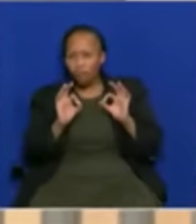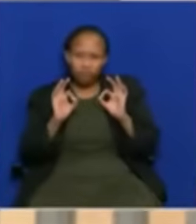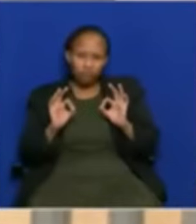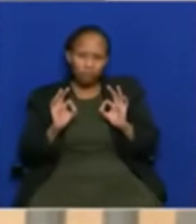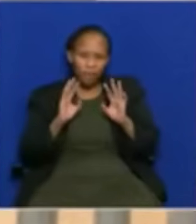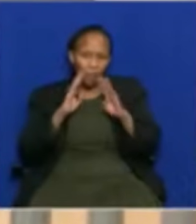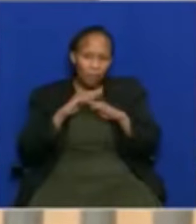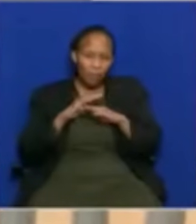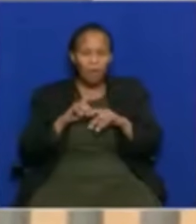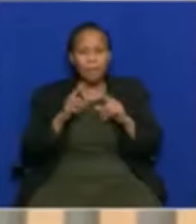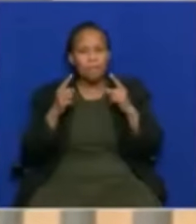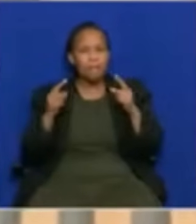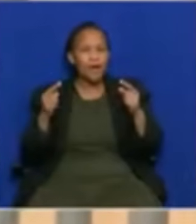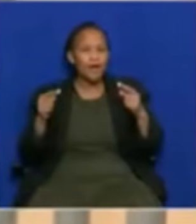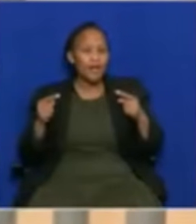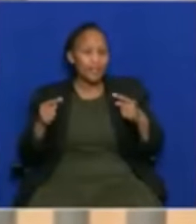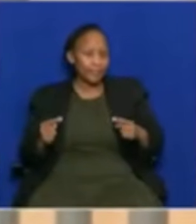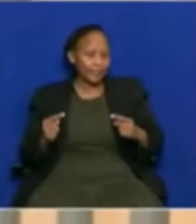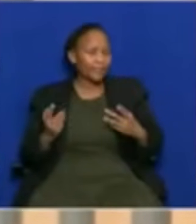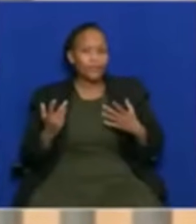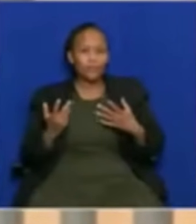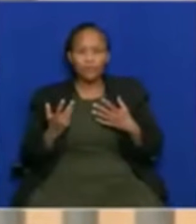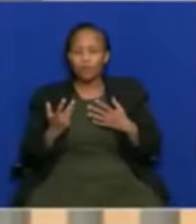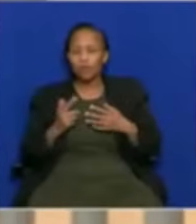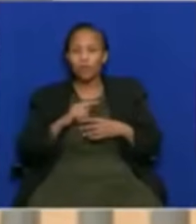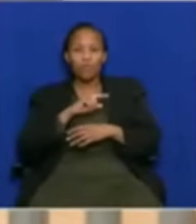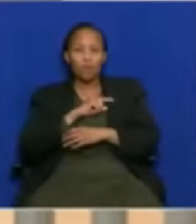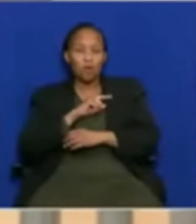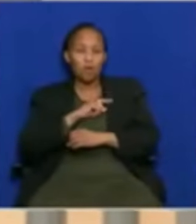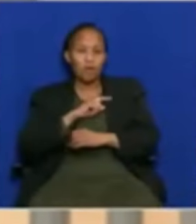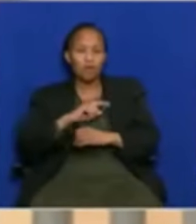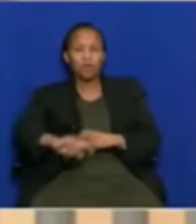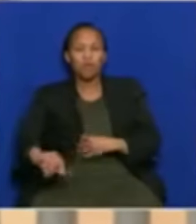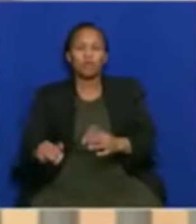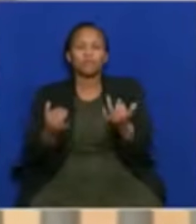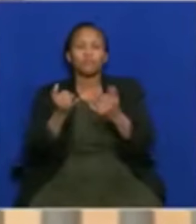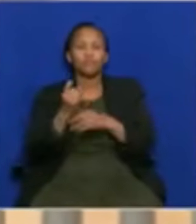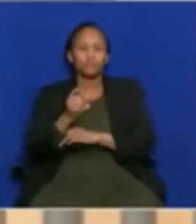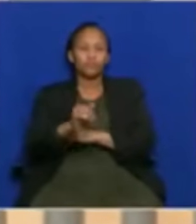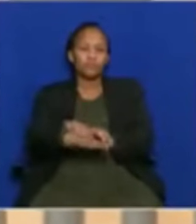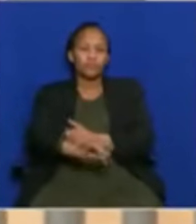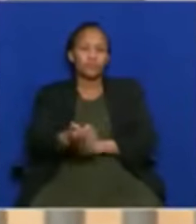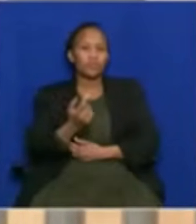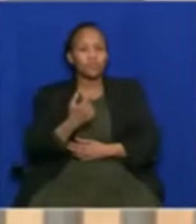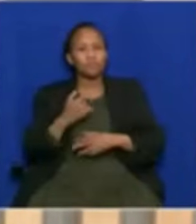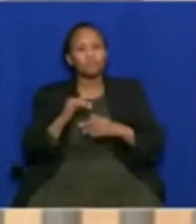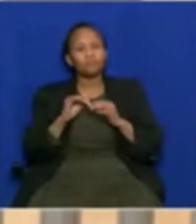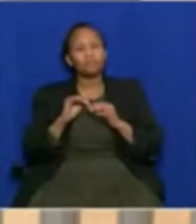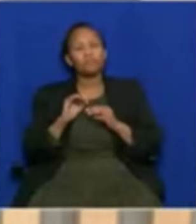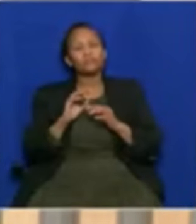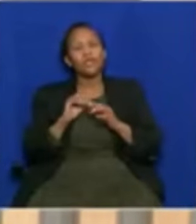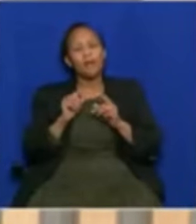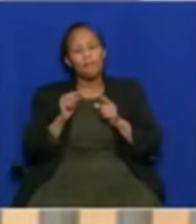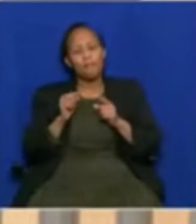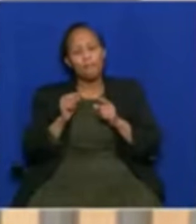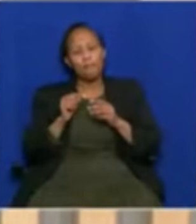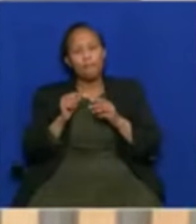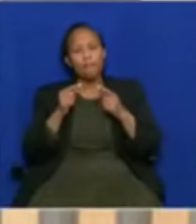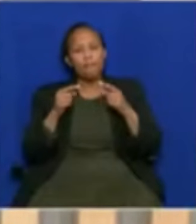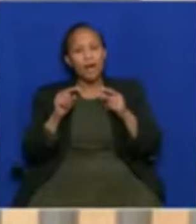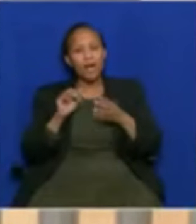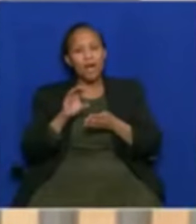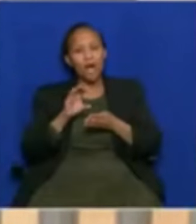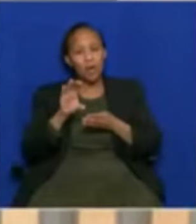that considering the response given, the mark allocated was not proper? The marks